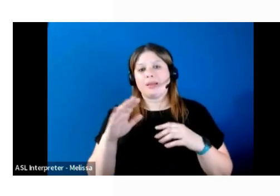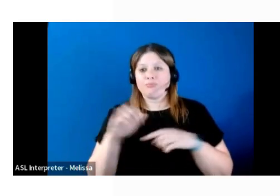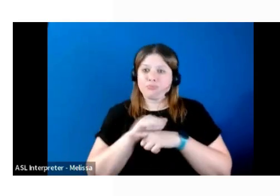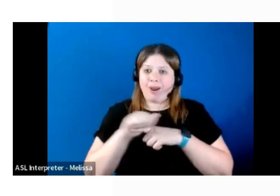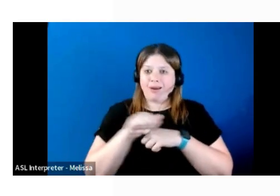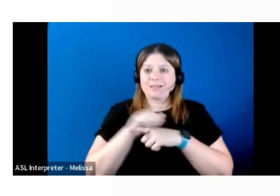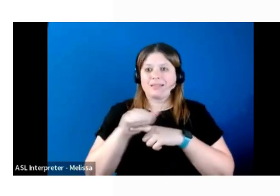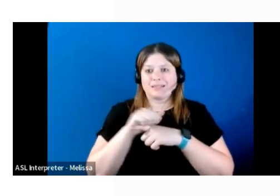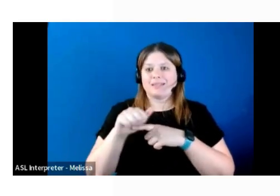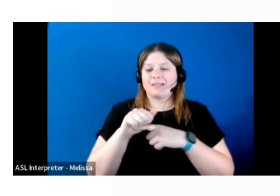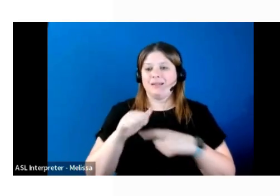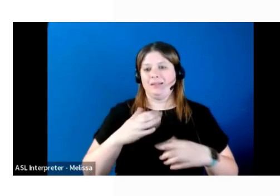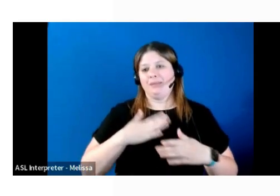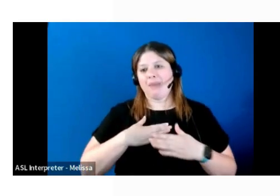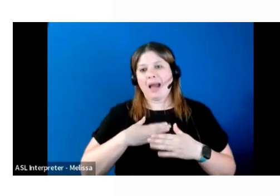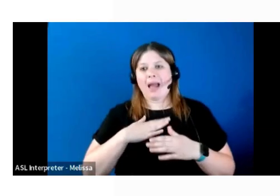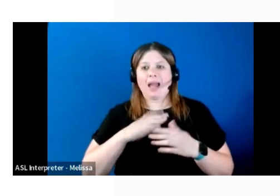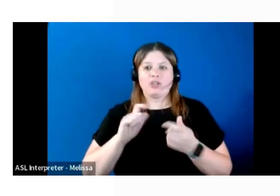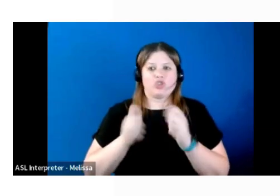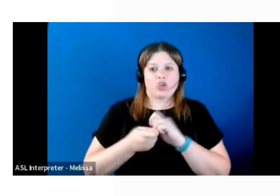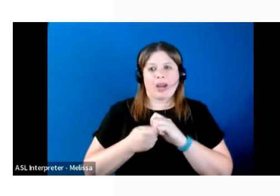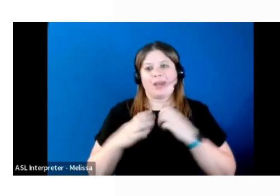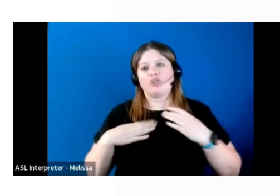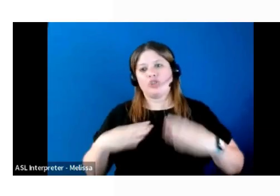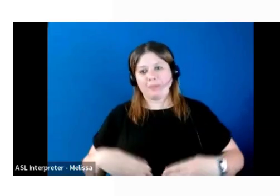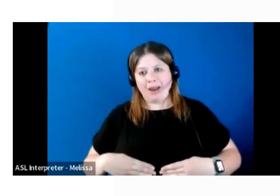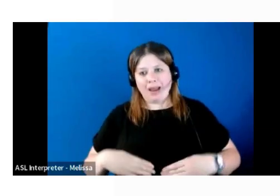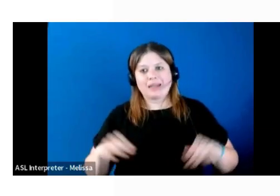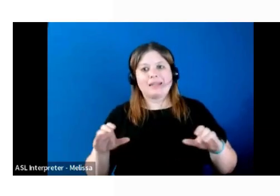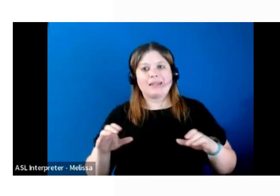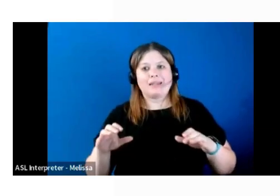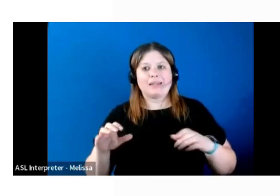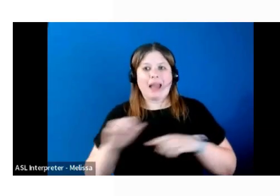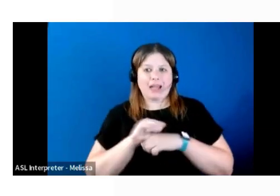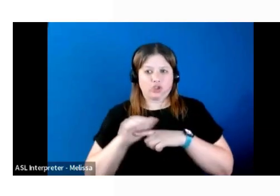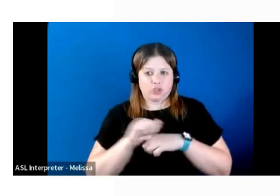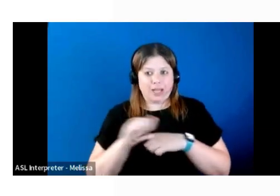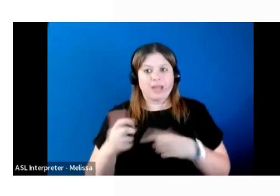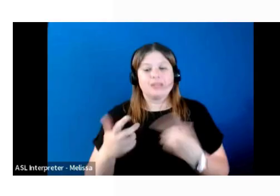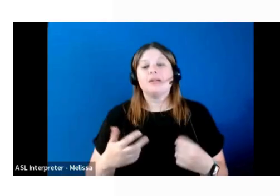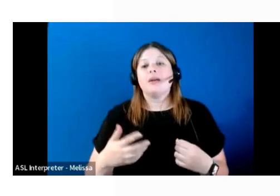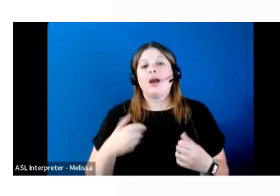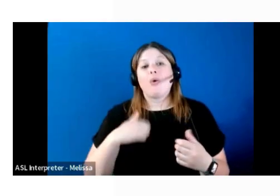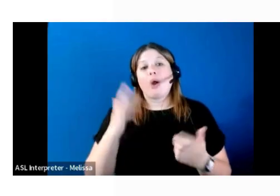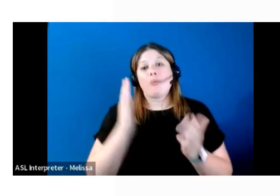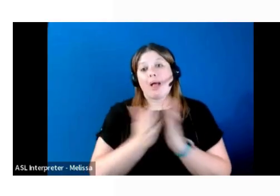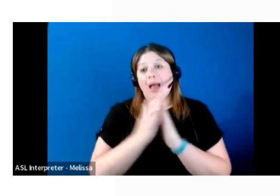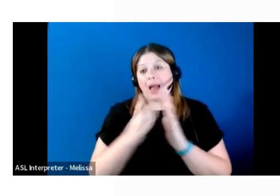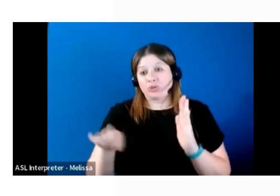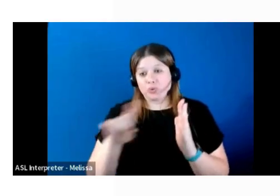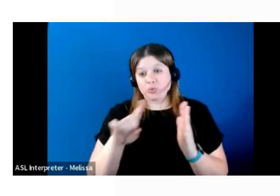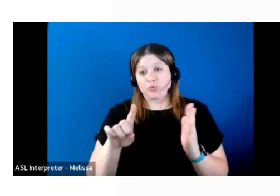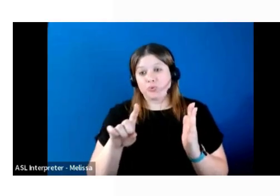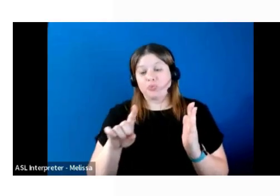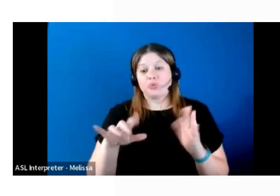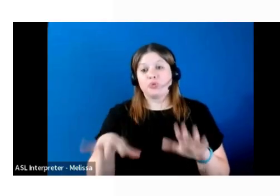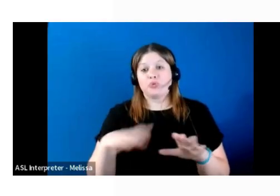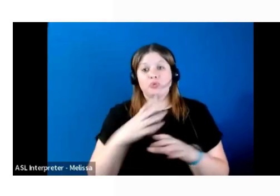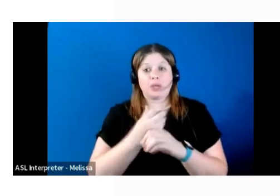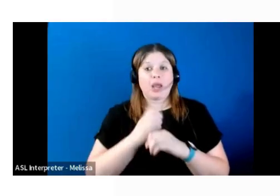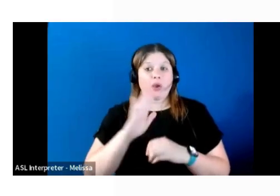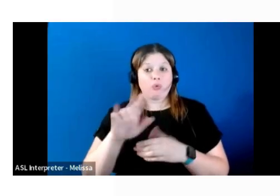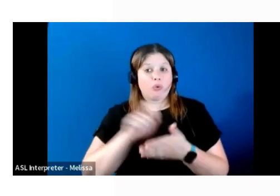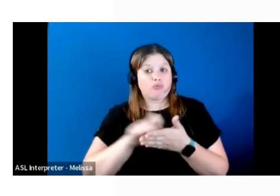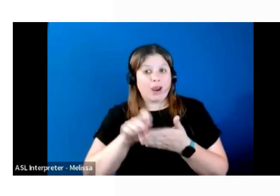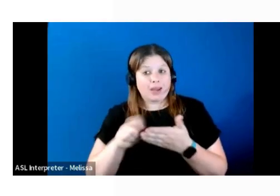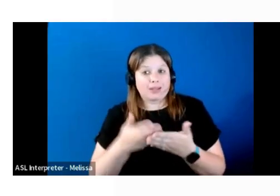Changed Body exercise. I'm going to ask you to get out the writing stuff you have, and